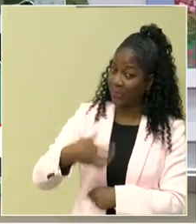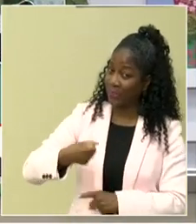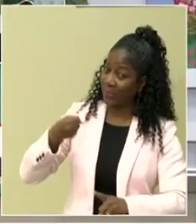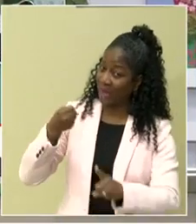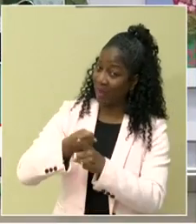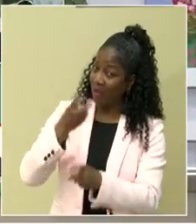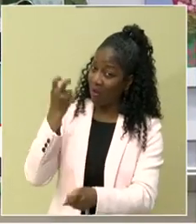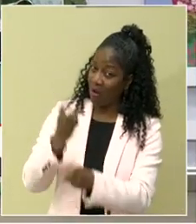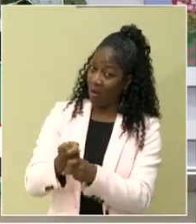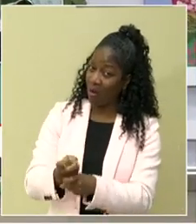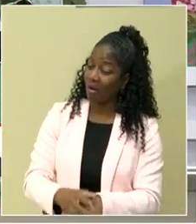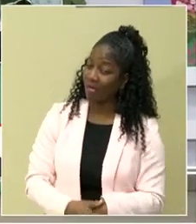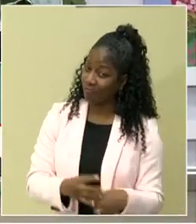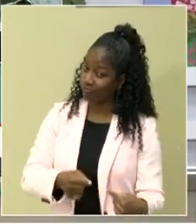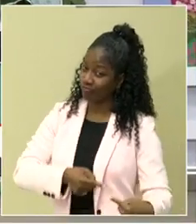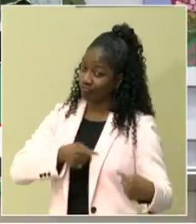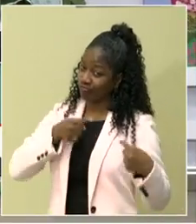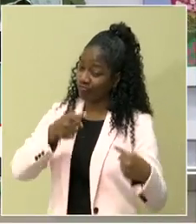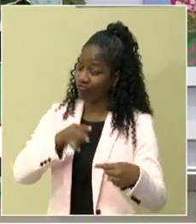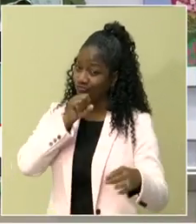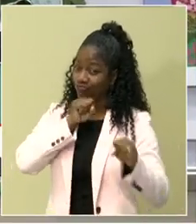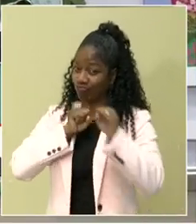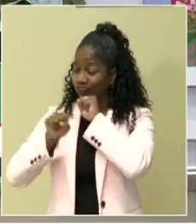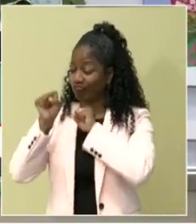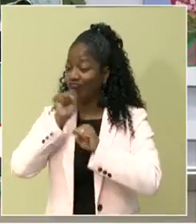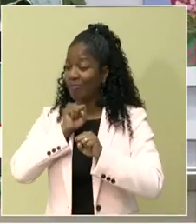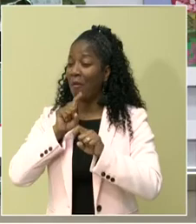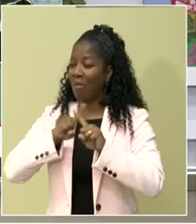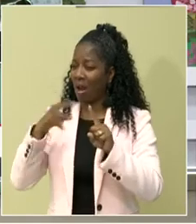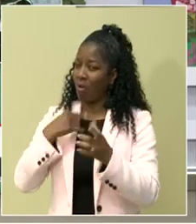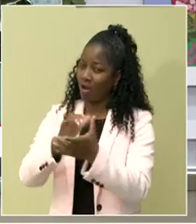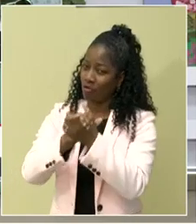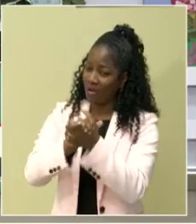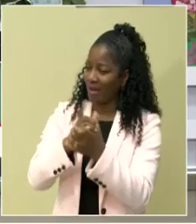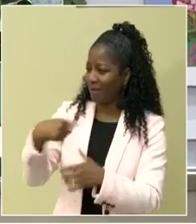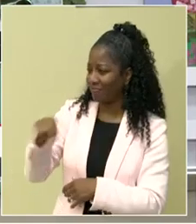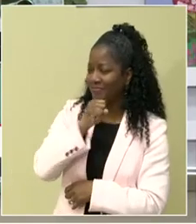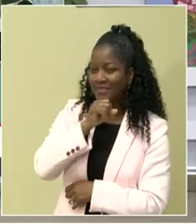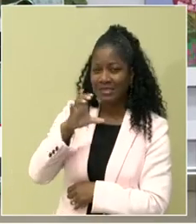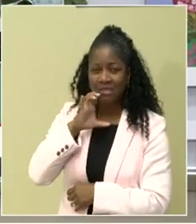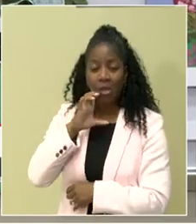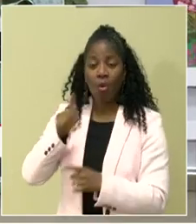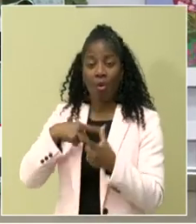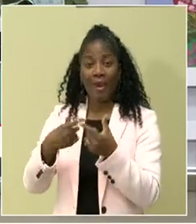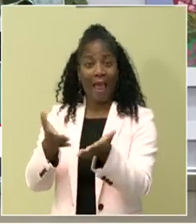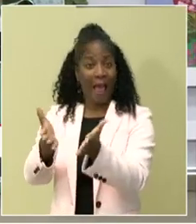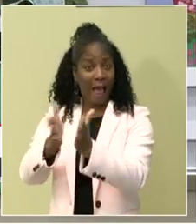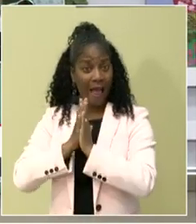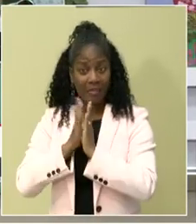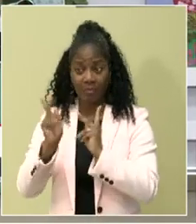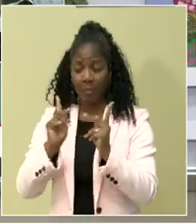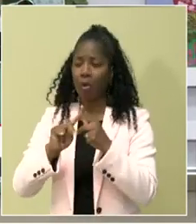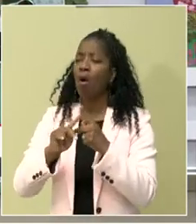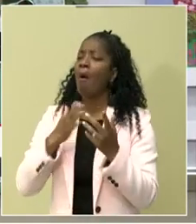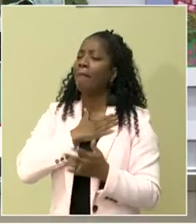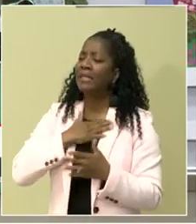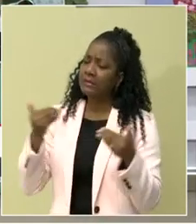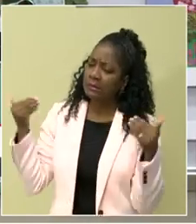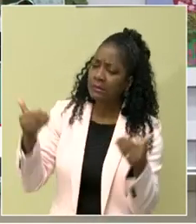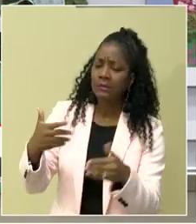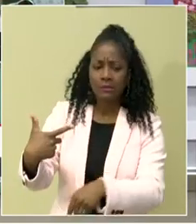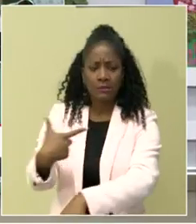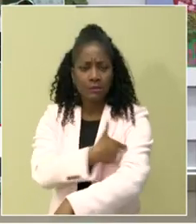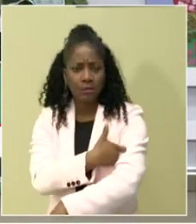to congratulate DC seniors, however, because when we asked everybody to get vaccinated, you did not wait. You did